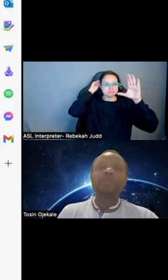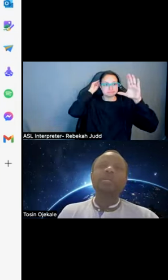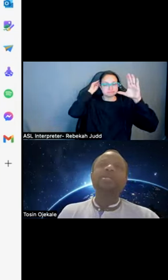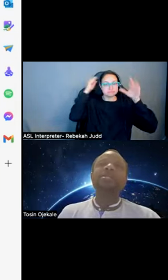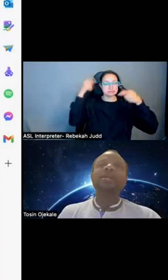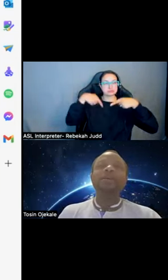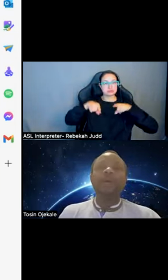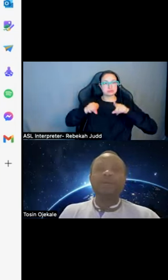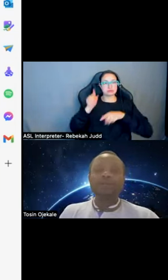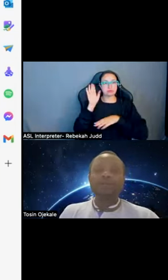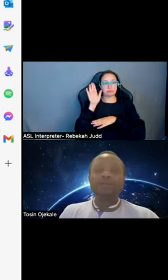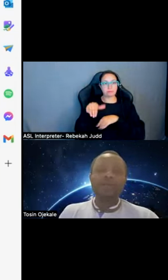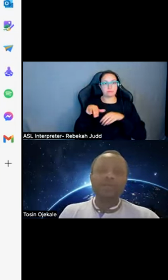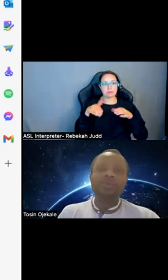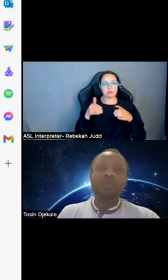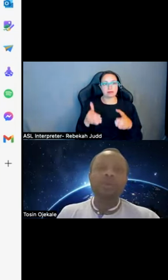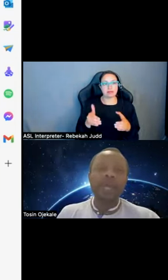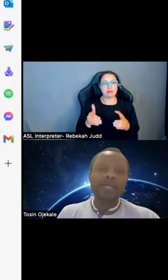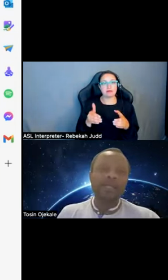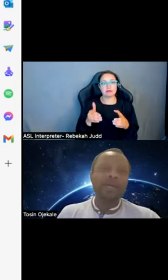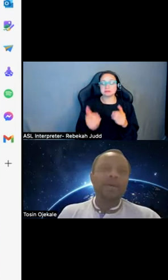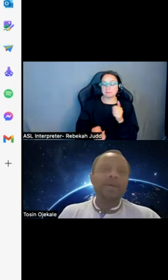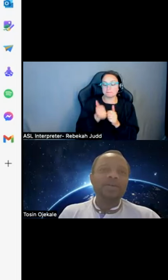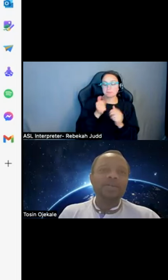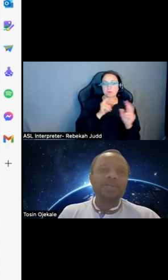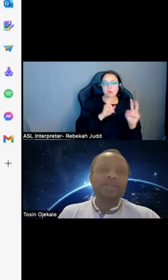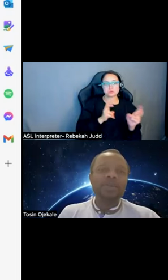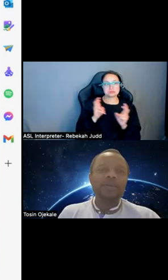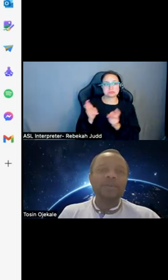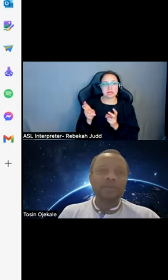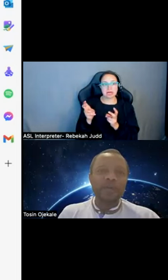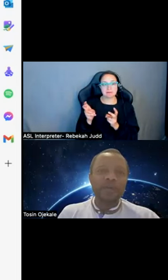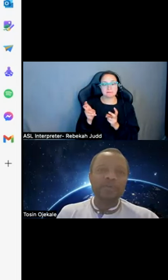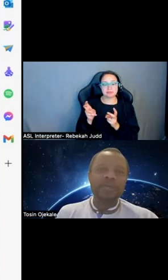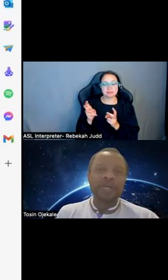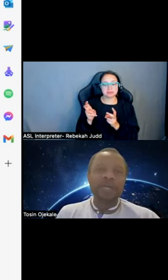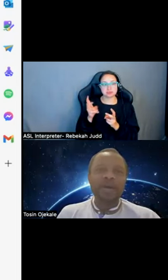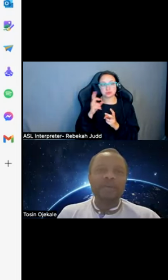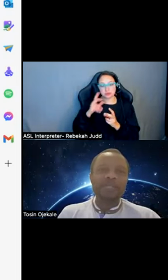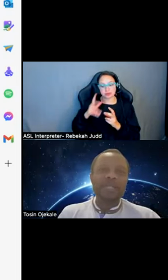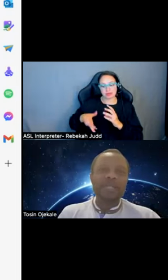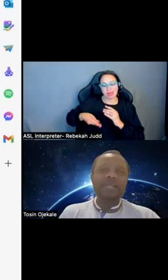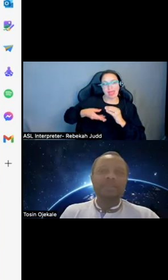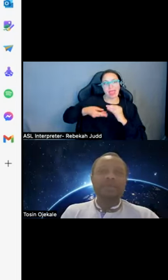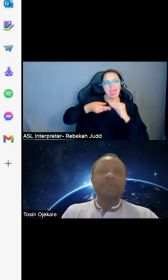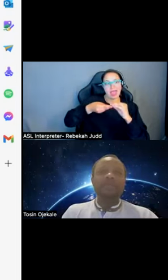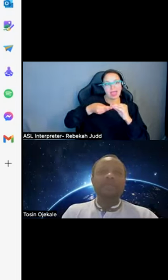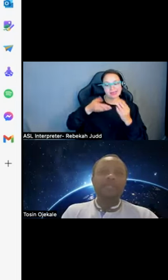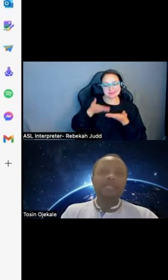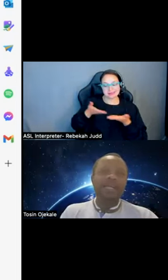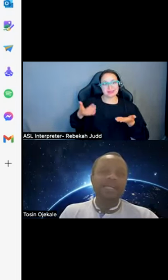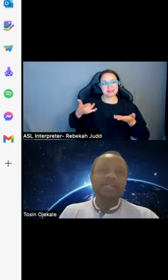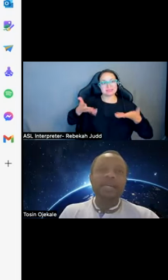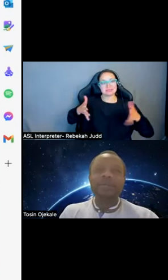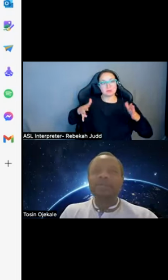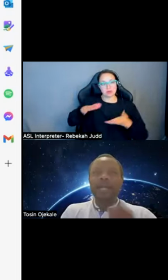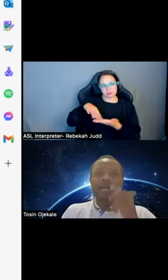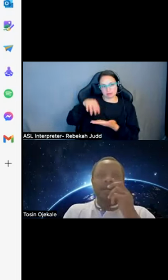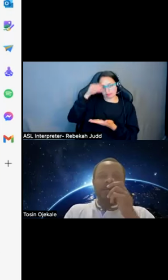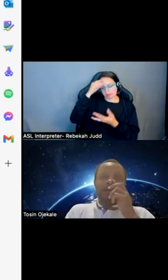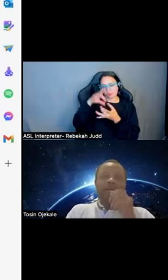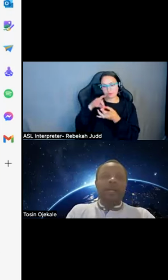the topics we are going to be discussing will be based on some of those views that we've seen in terms of what data center